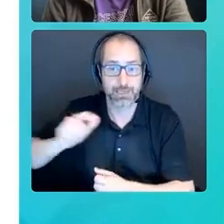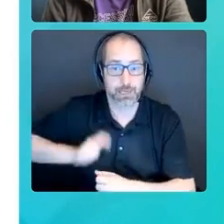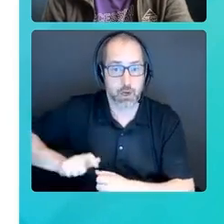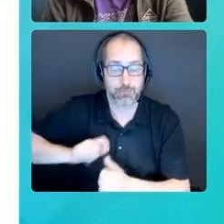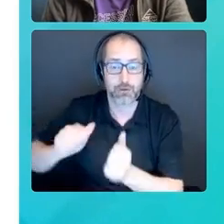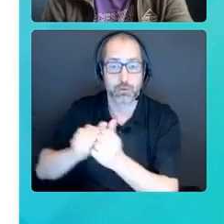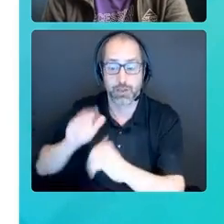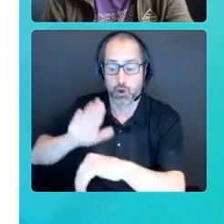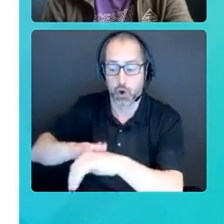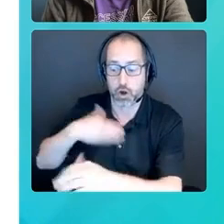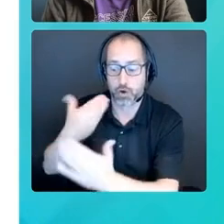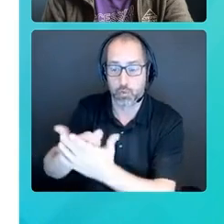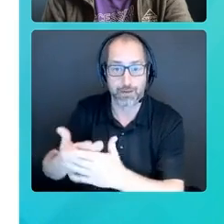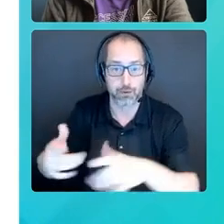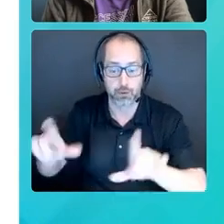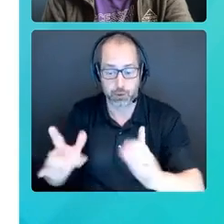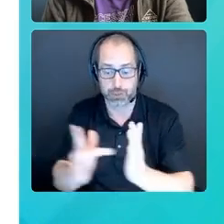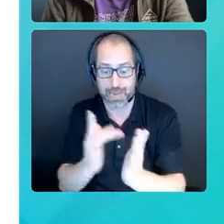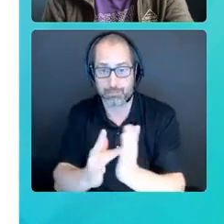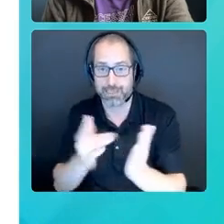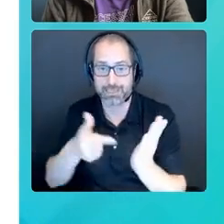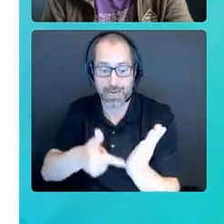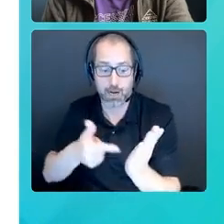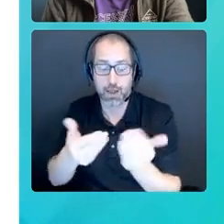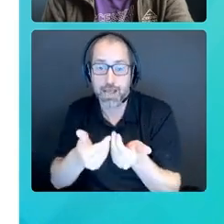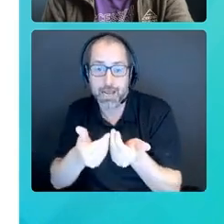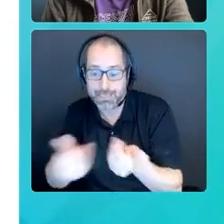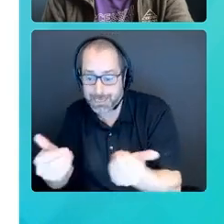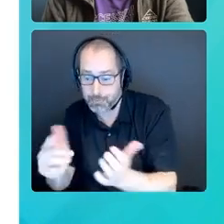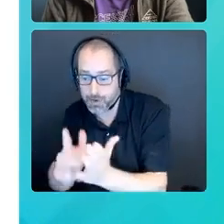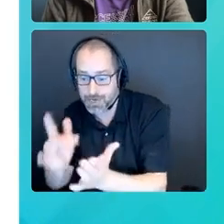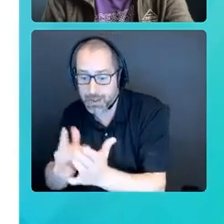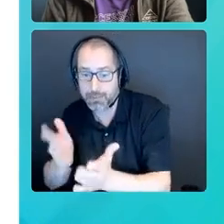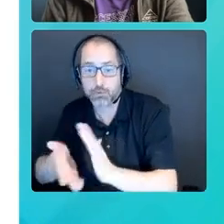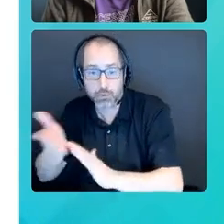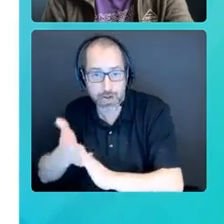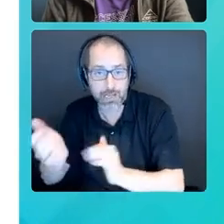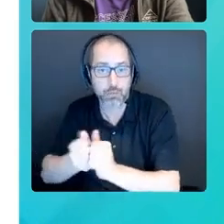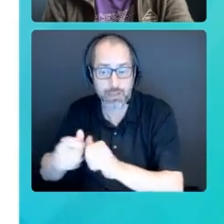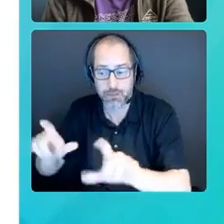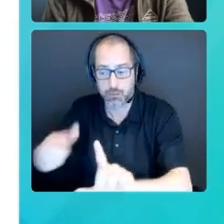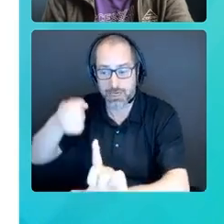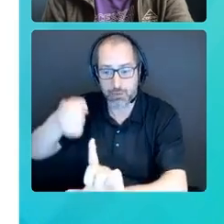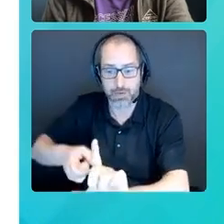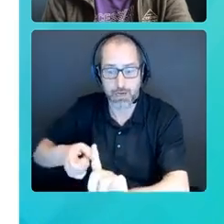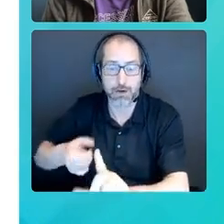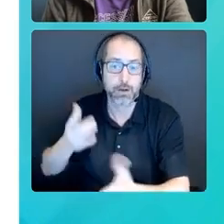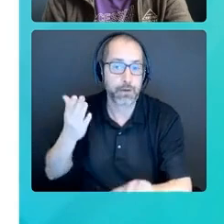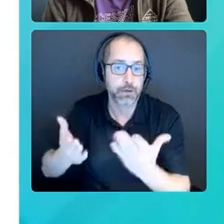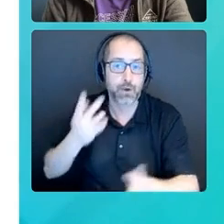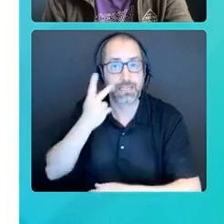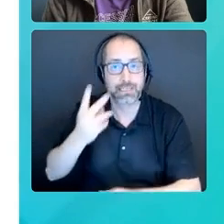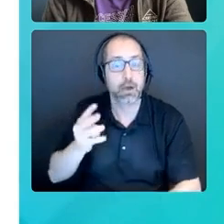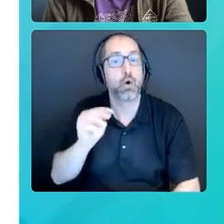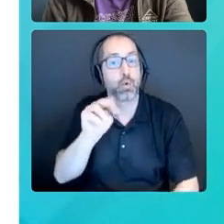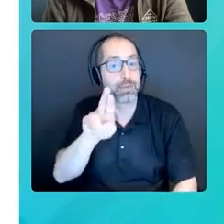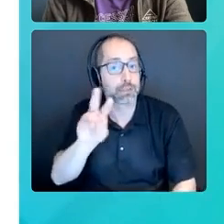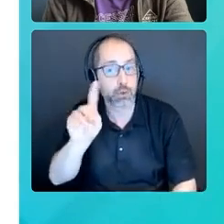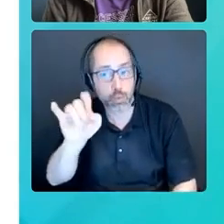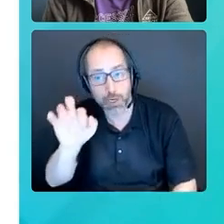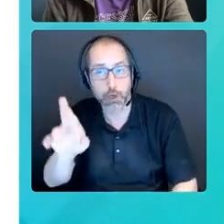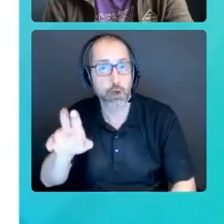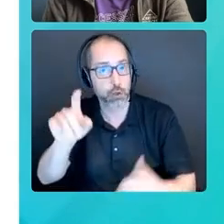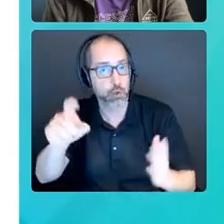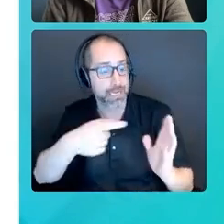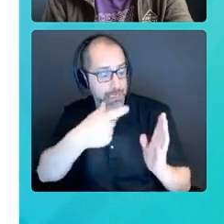on-arrival tablets and has a separate tablet running with a screen reader. So, oh, I see Mr. Wonder, you need a screen reader. Yes, I